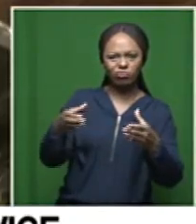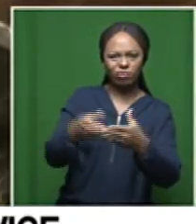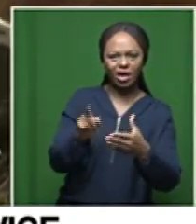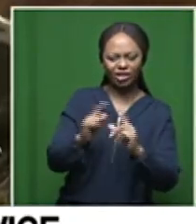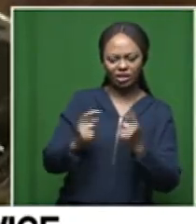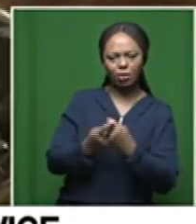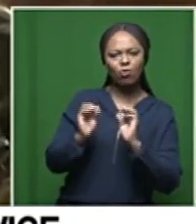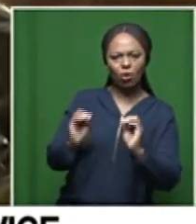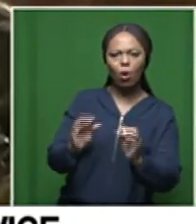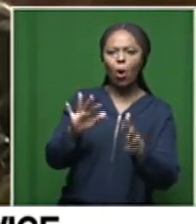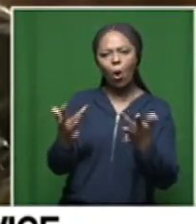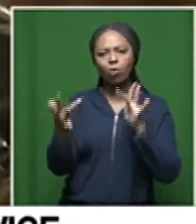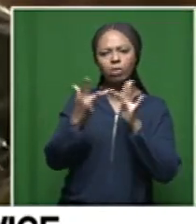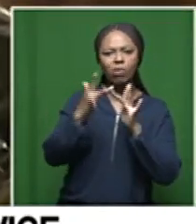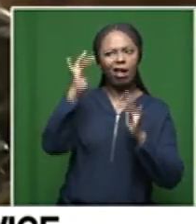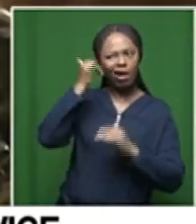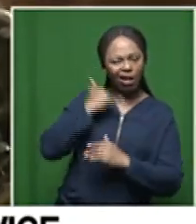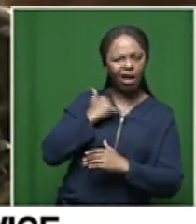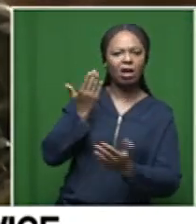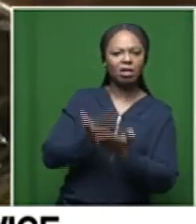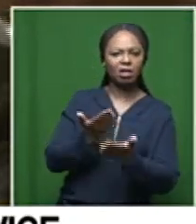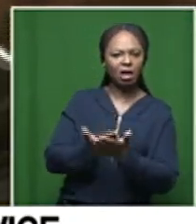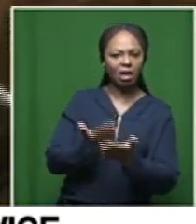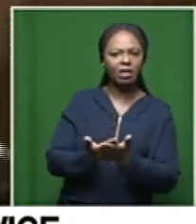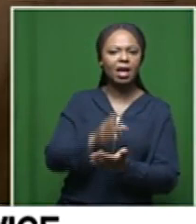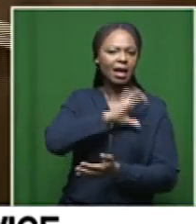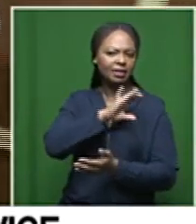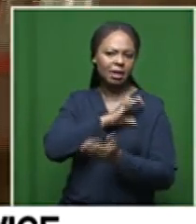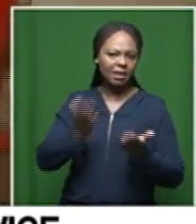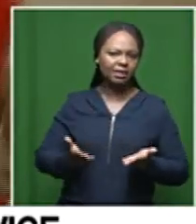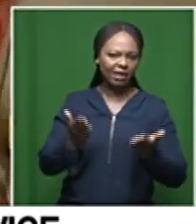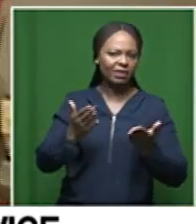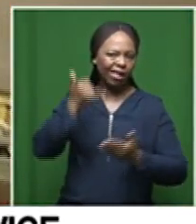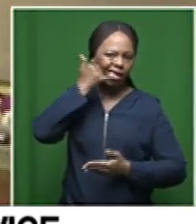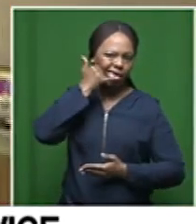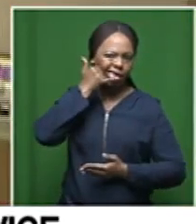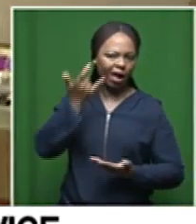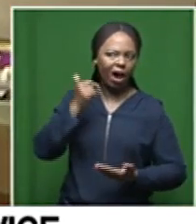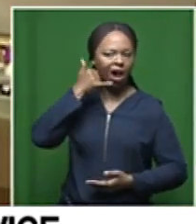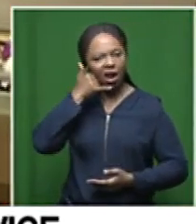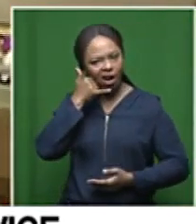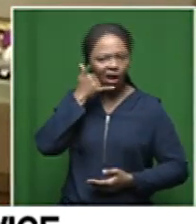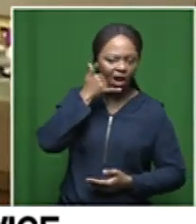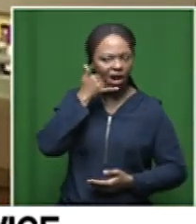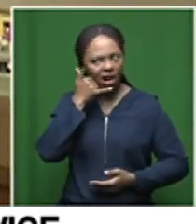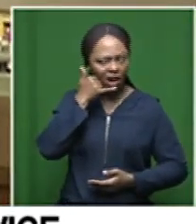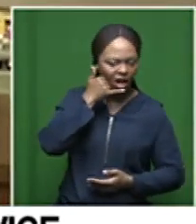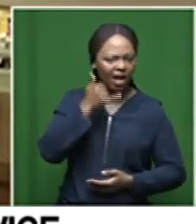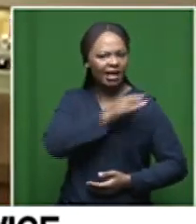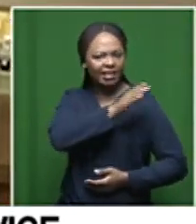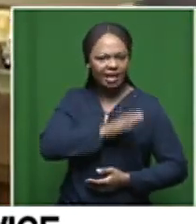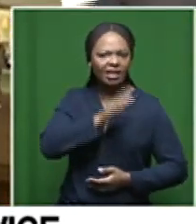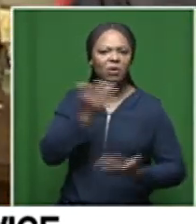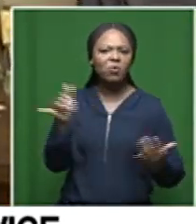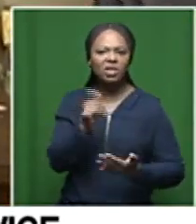customer service, on our customer service line, and find out about the closest clinic that they can actually